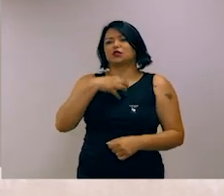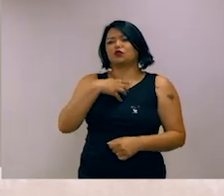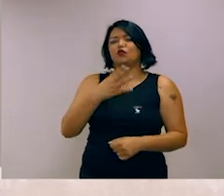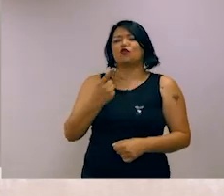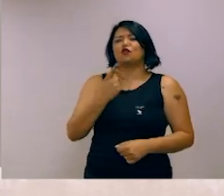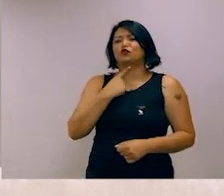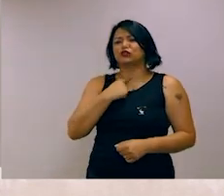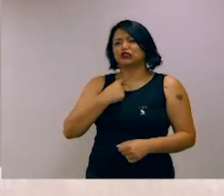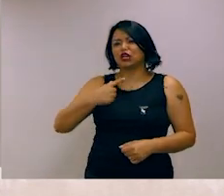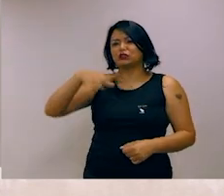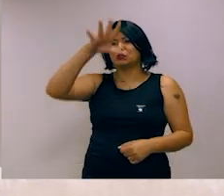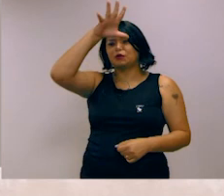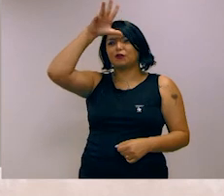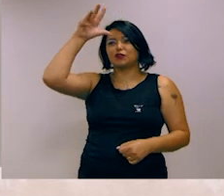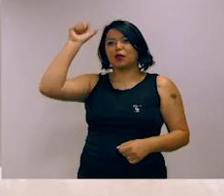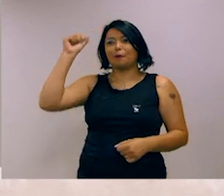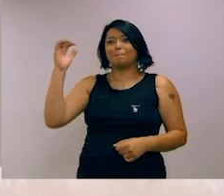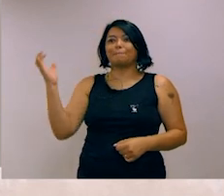friction